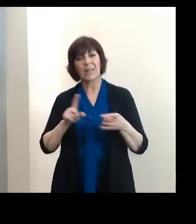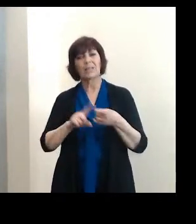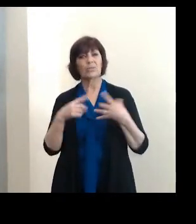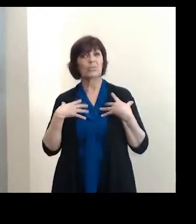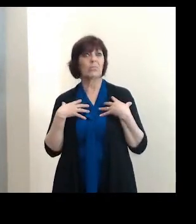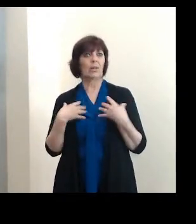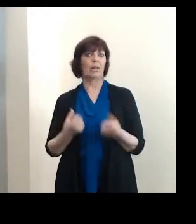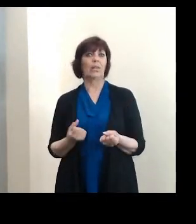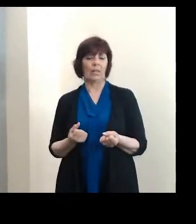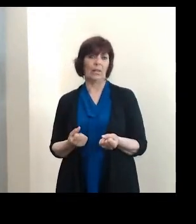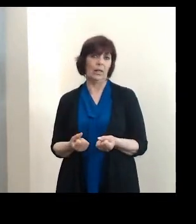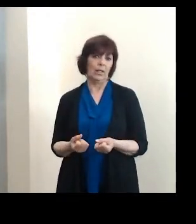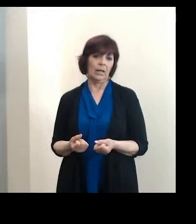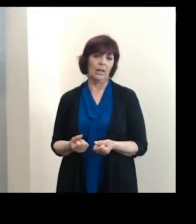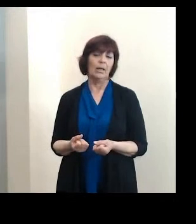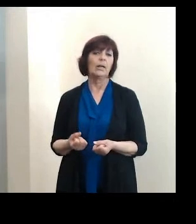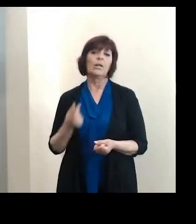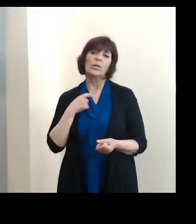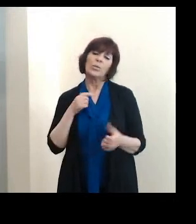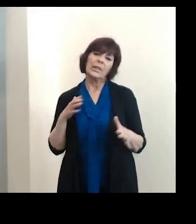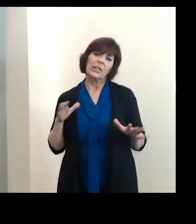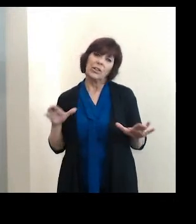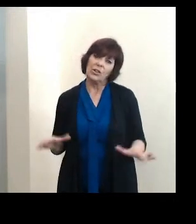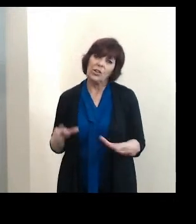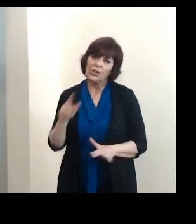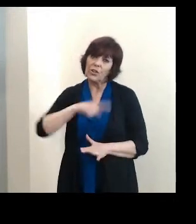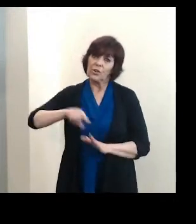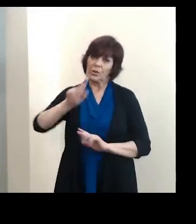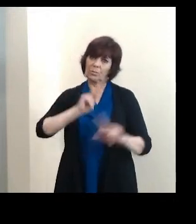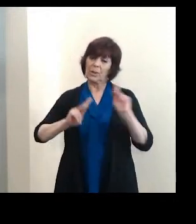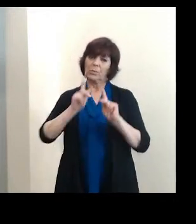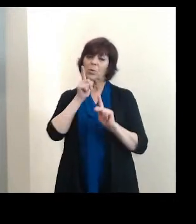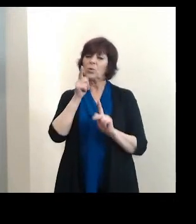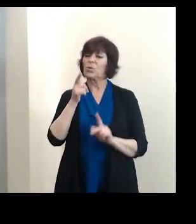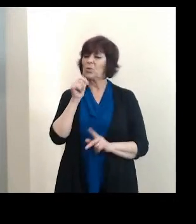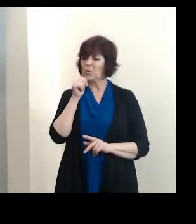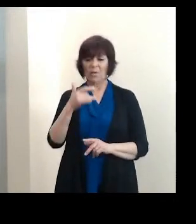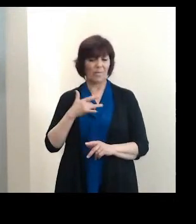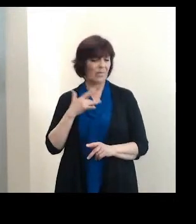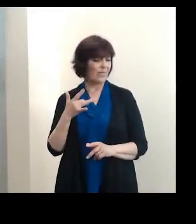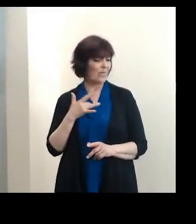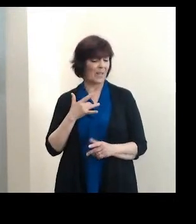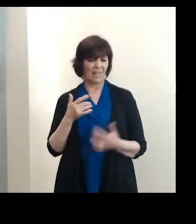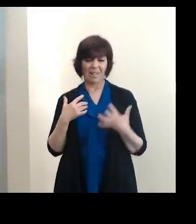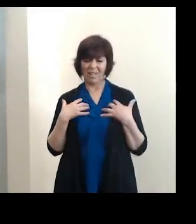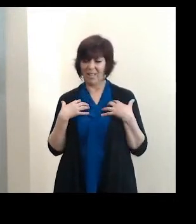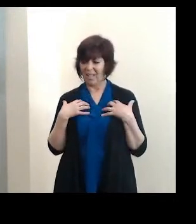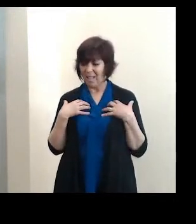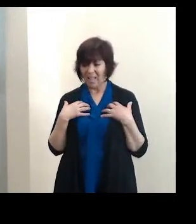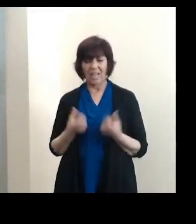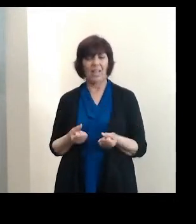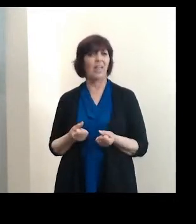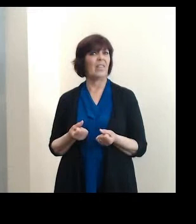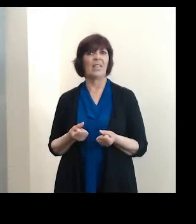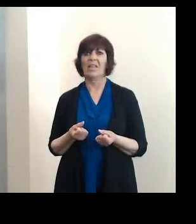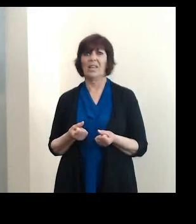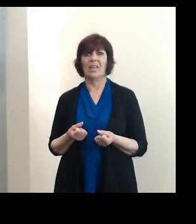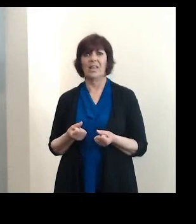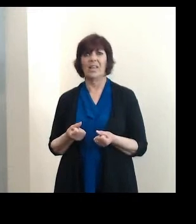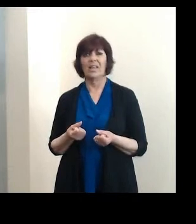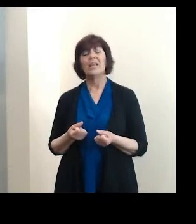even longer than that. So we really encourage people that don't feel satisfied with their rate of recovery